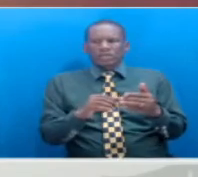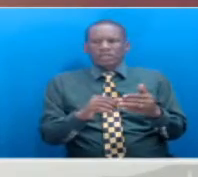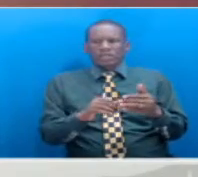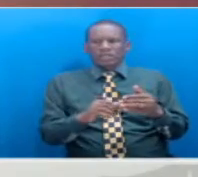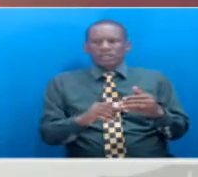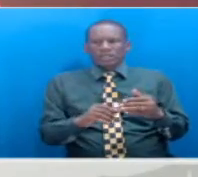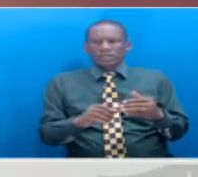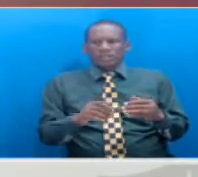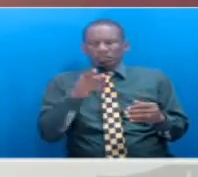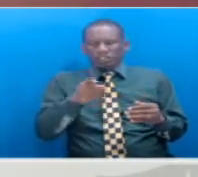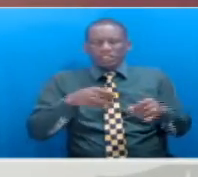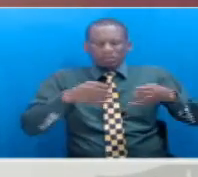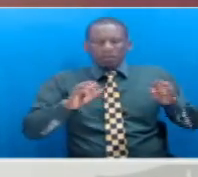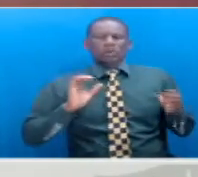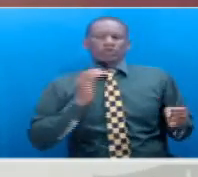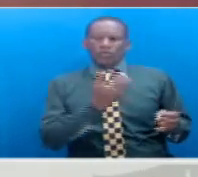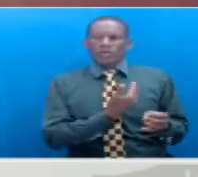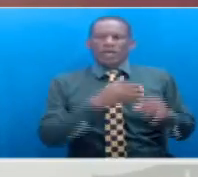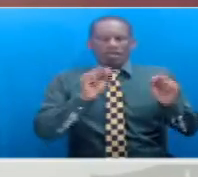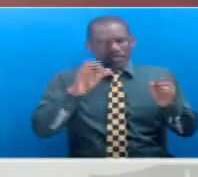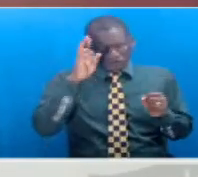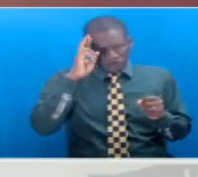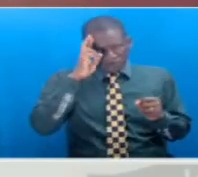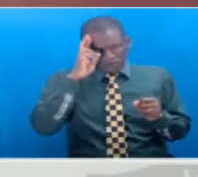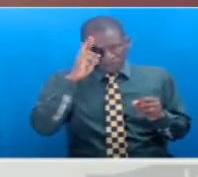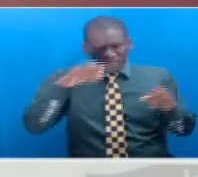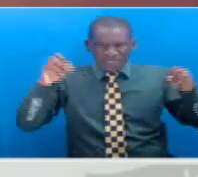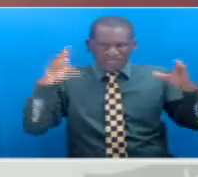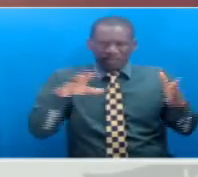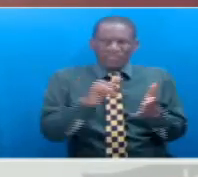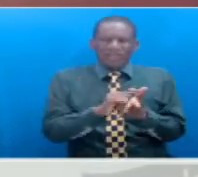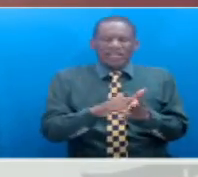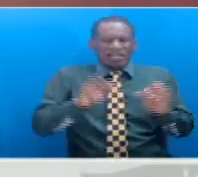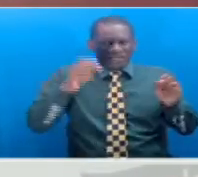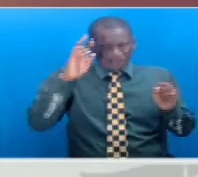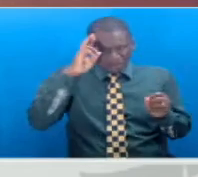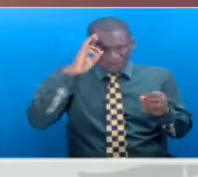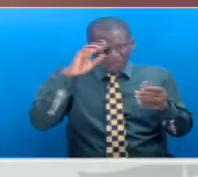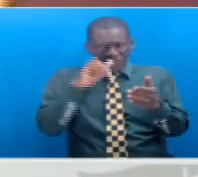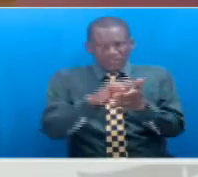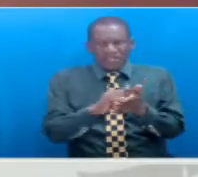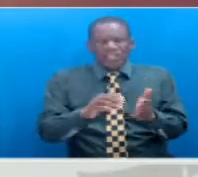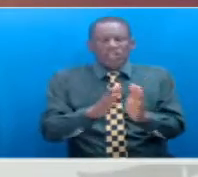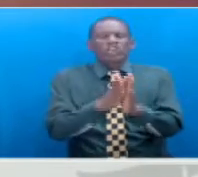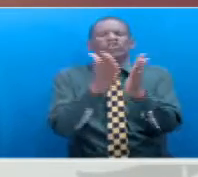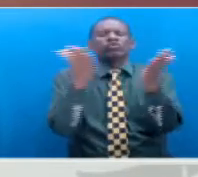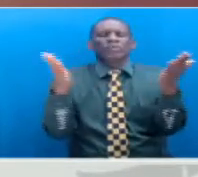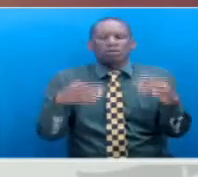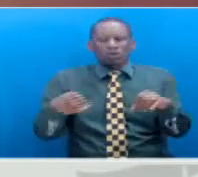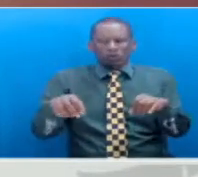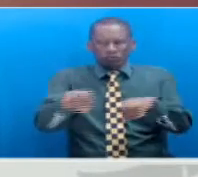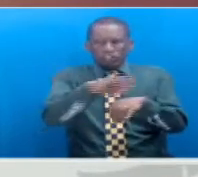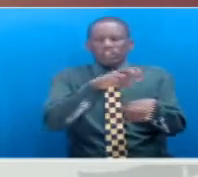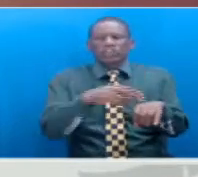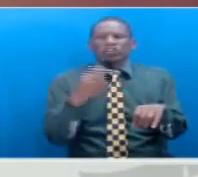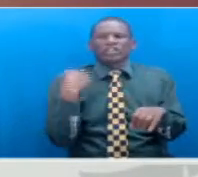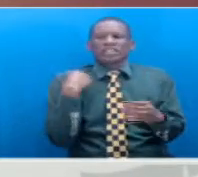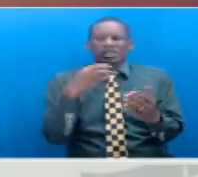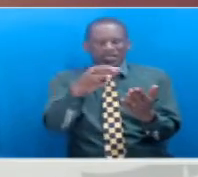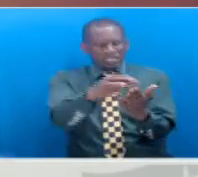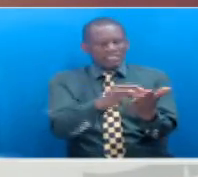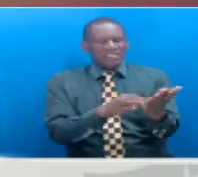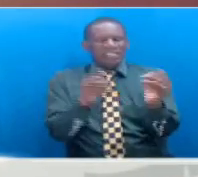committee. And I can remember quite clearly, vividly, a line in the Daily Nation. The Daily Nation only yesterday listed